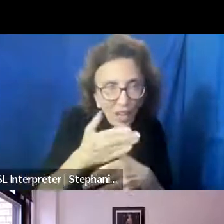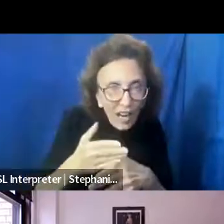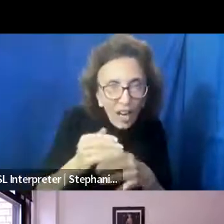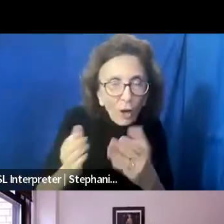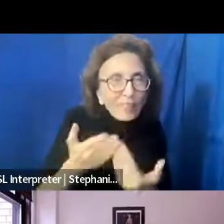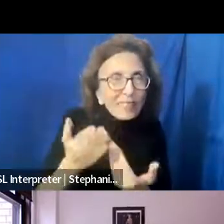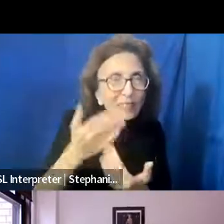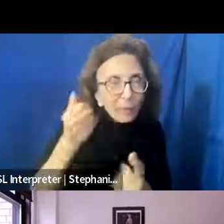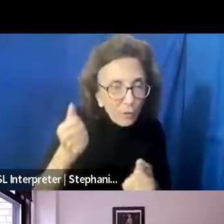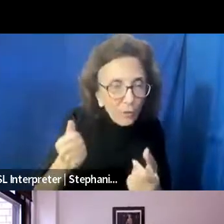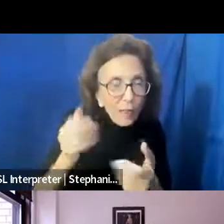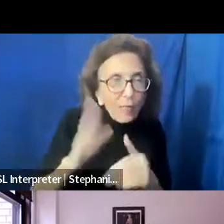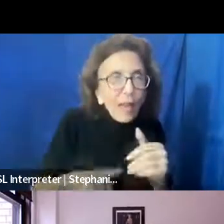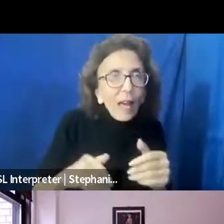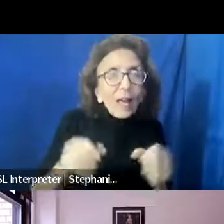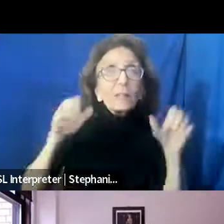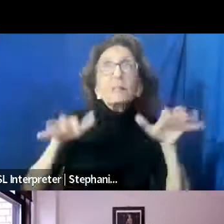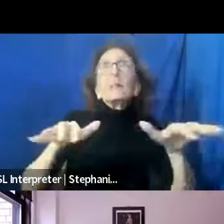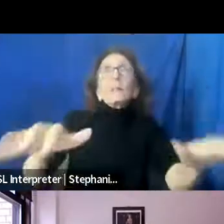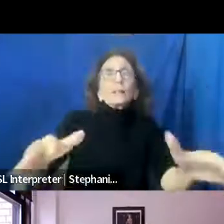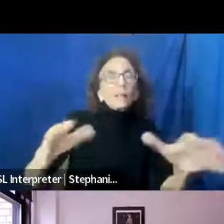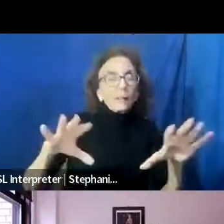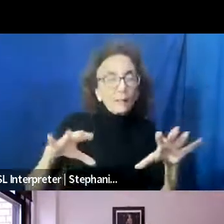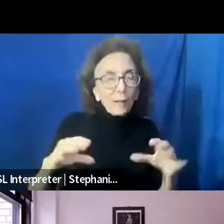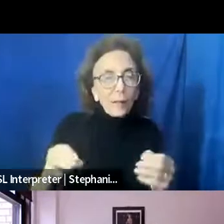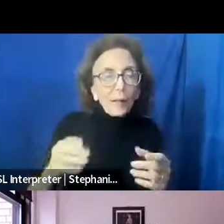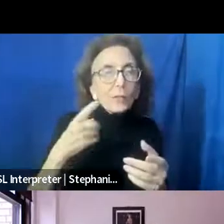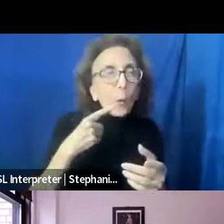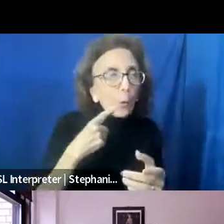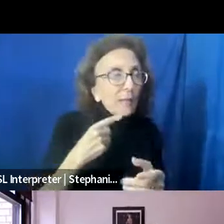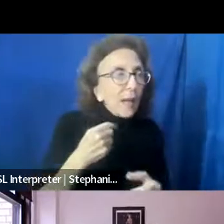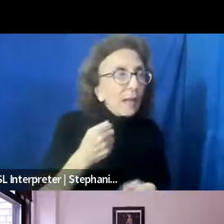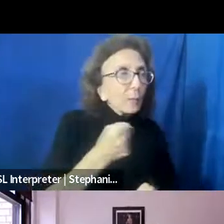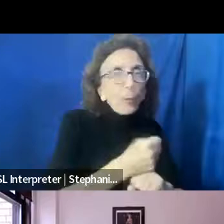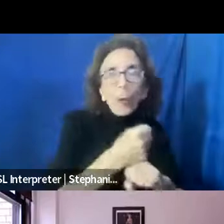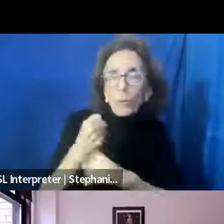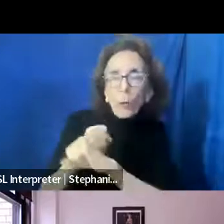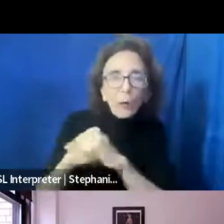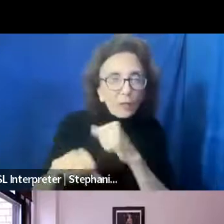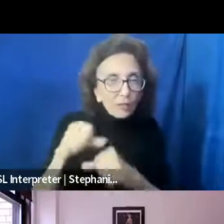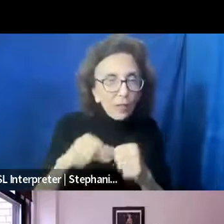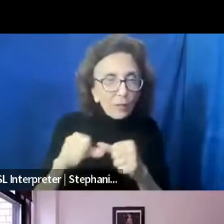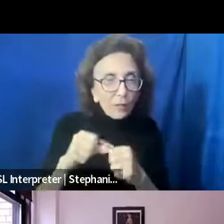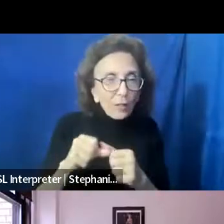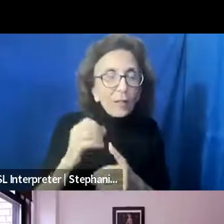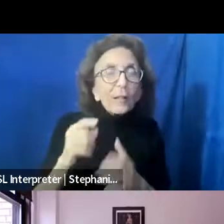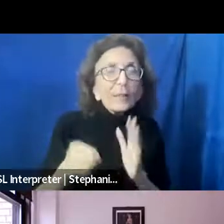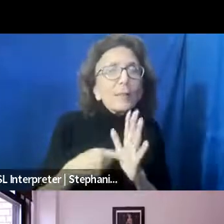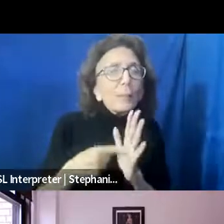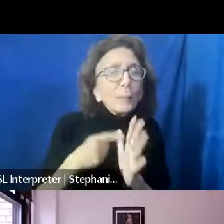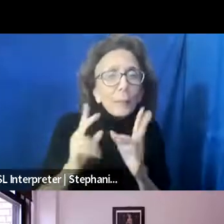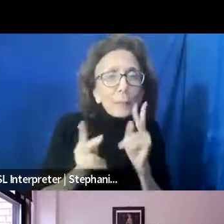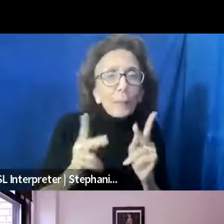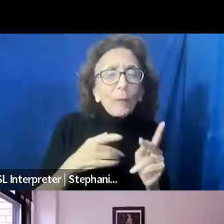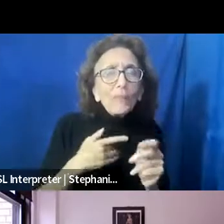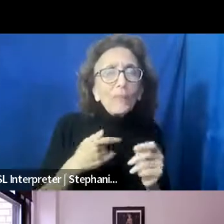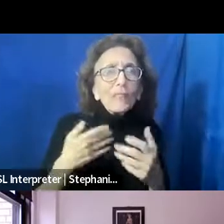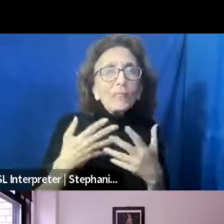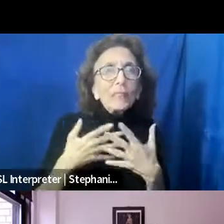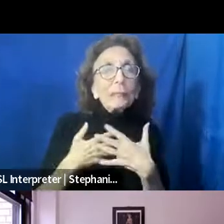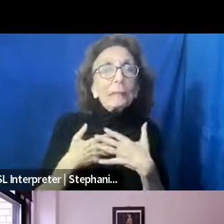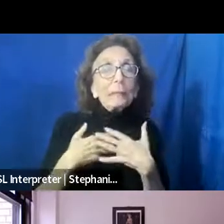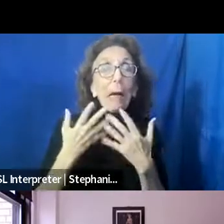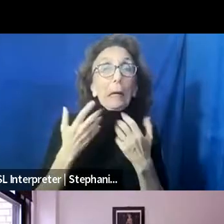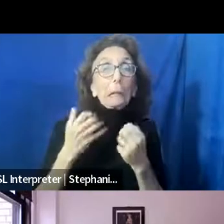more easily, and are sort of great resources for each other. I think sometimes, you know, people are scared about talking about their money with